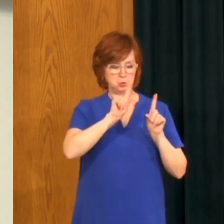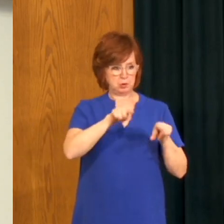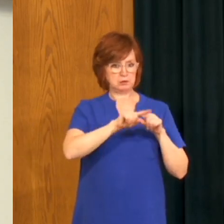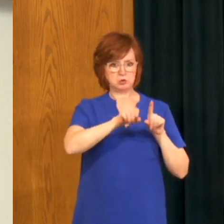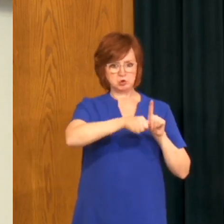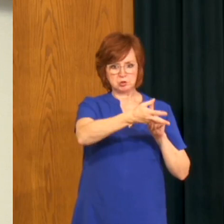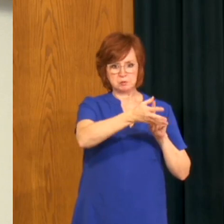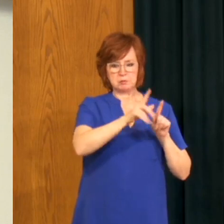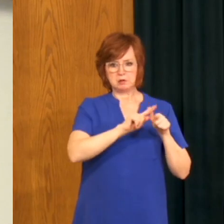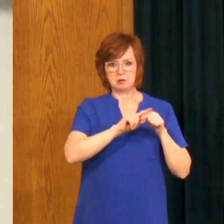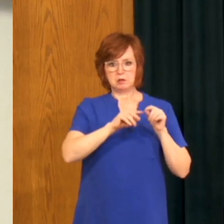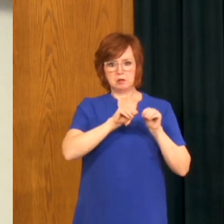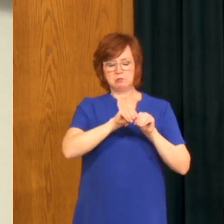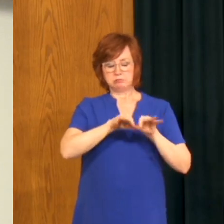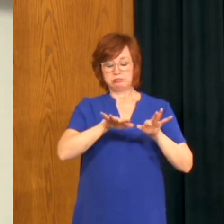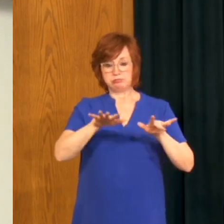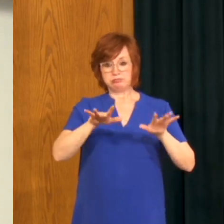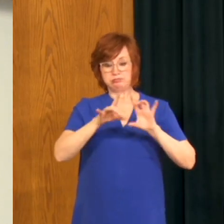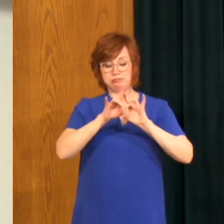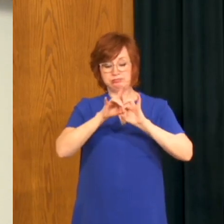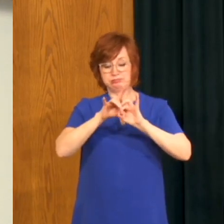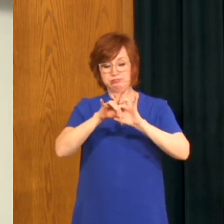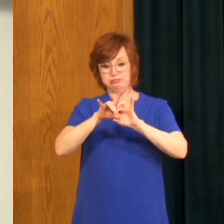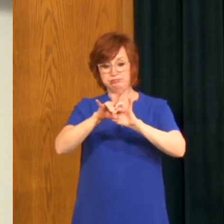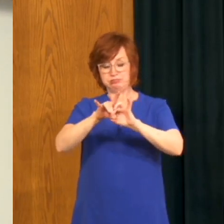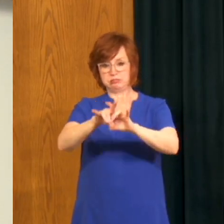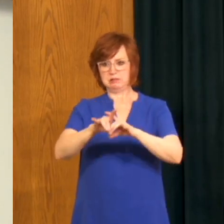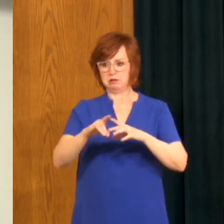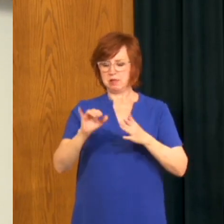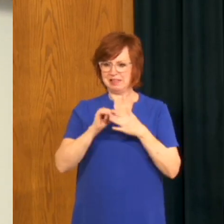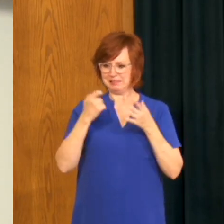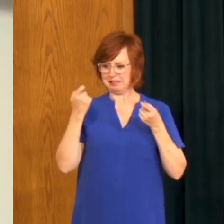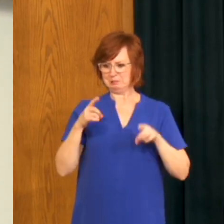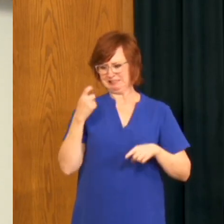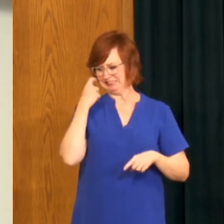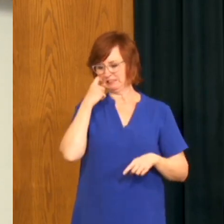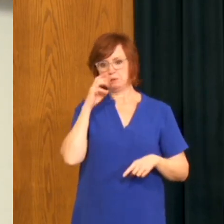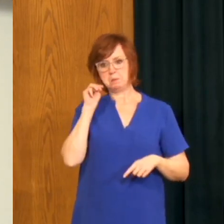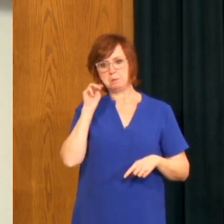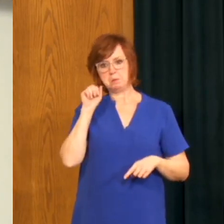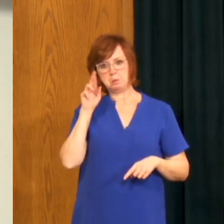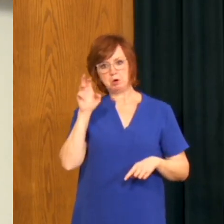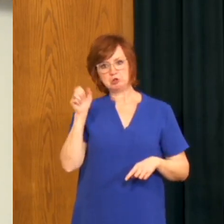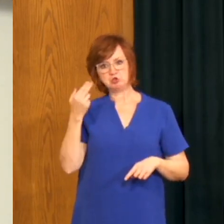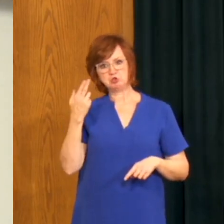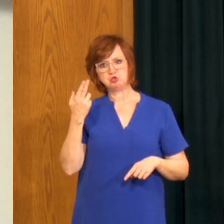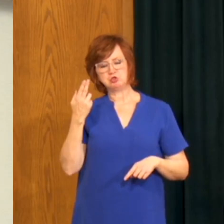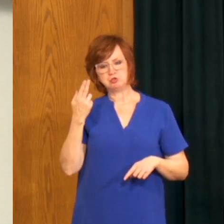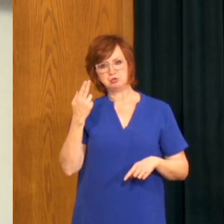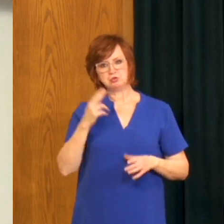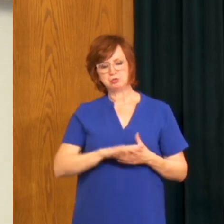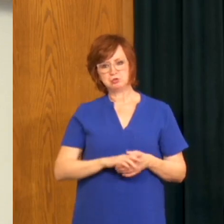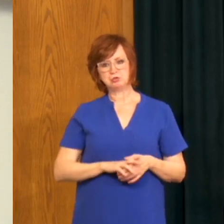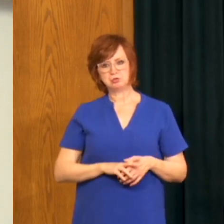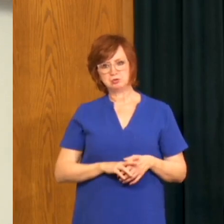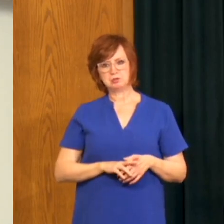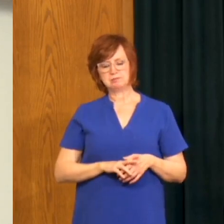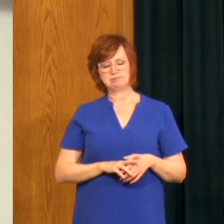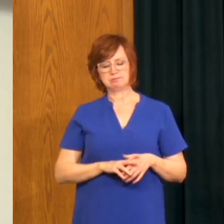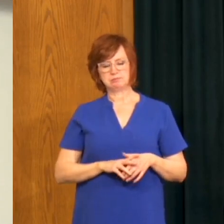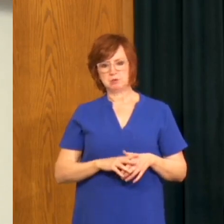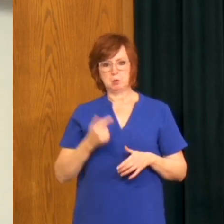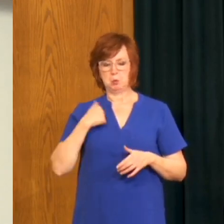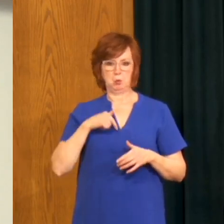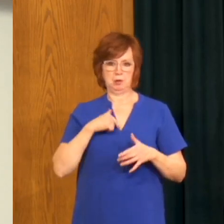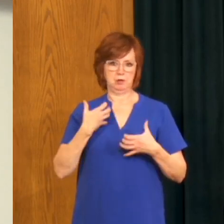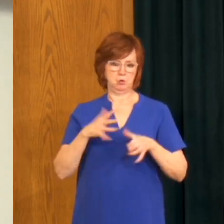chains of transmission, provincially and nationally, as recently as March. And that is something we really can't see happening